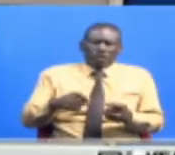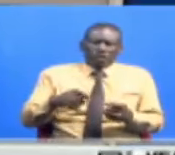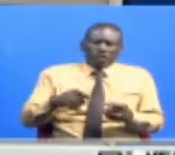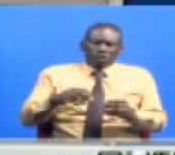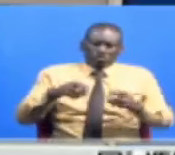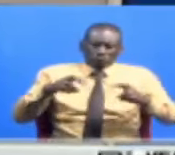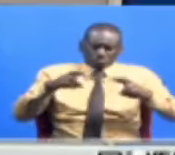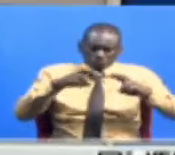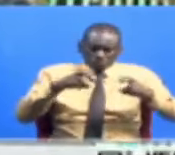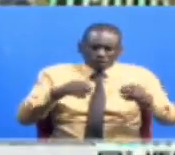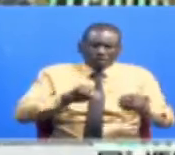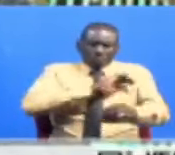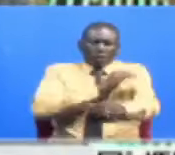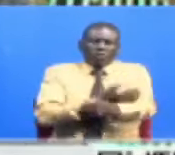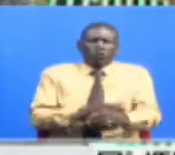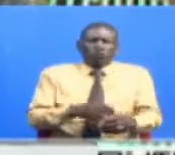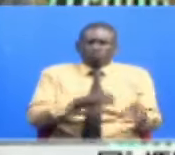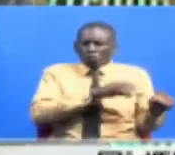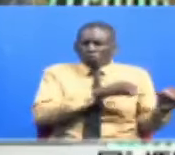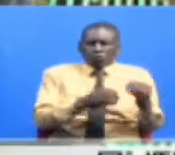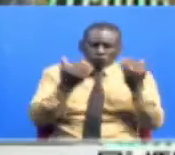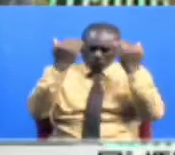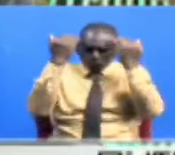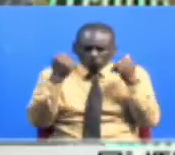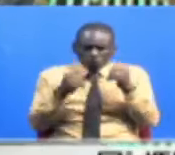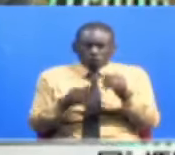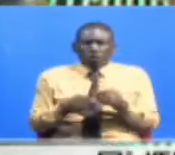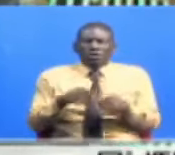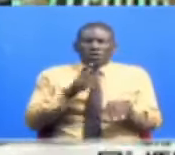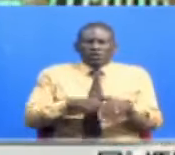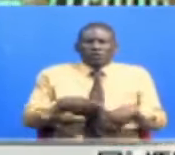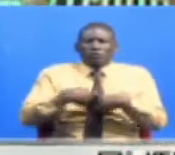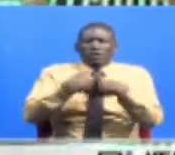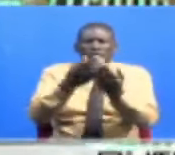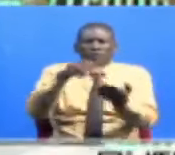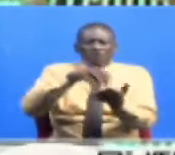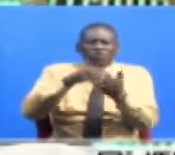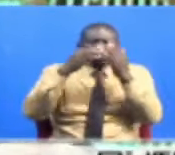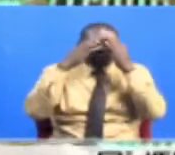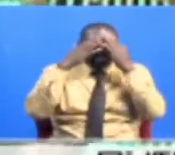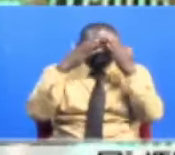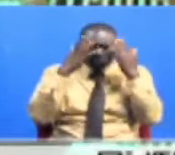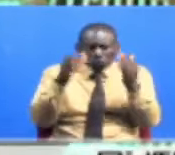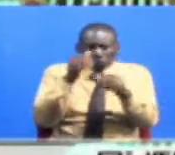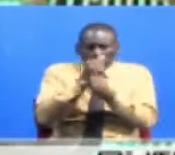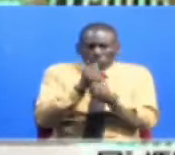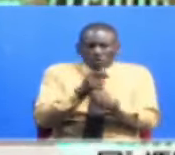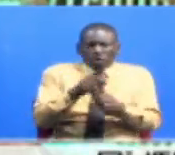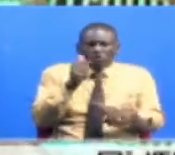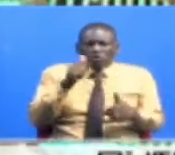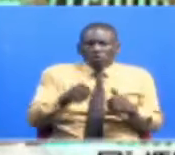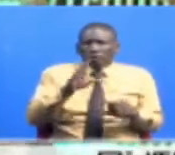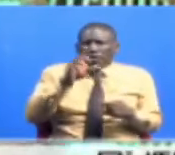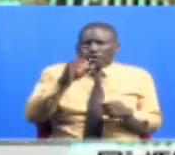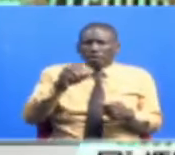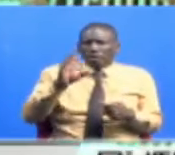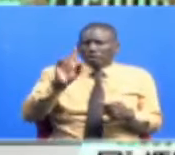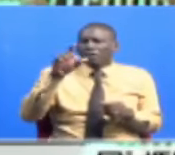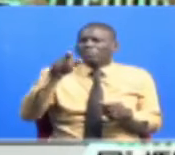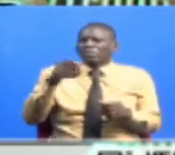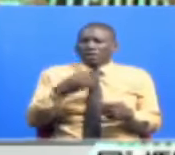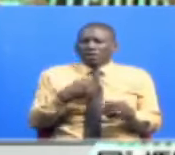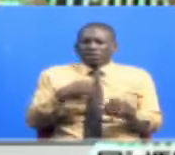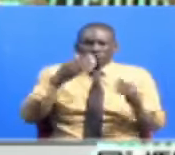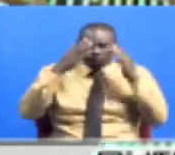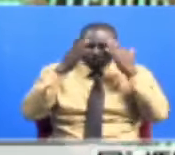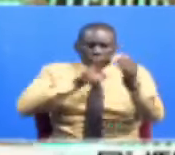prosecutorial powers to fast-track cases. When we forward these cases, we don't know the workload these people have, we don't know the capacity that